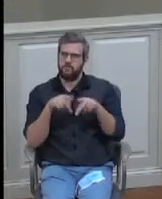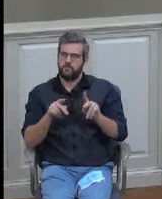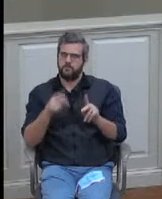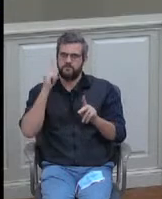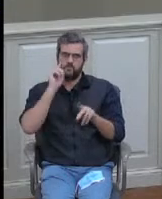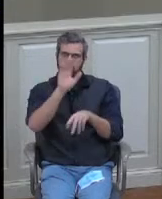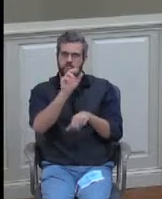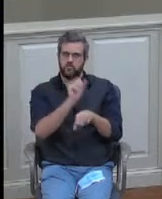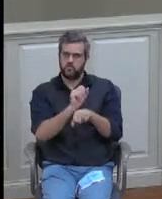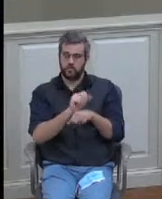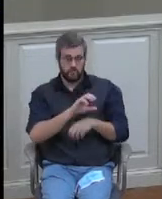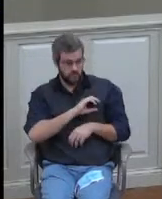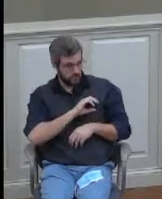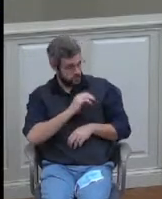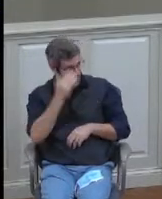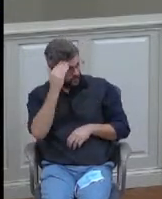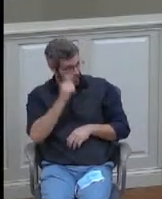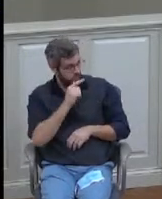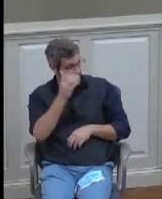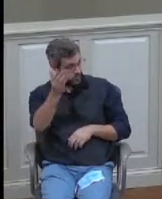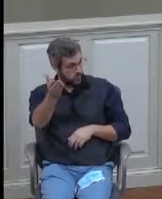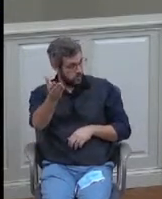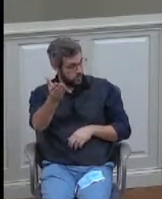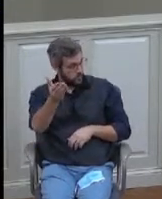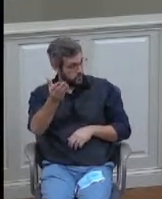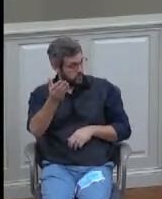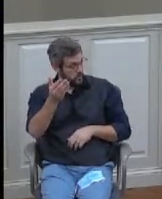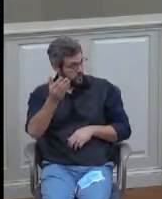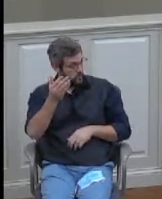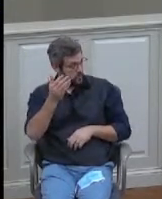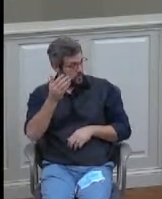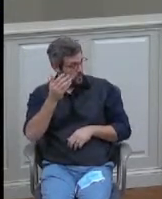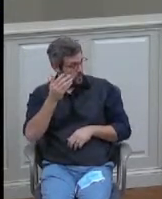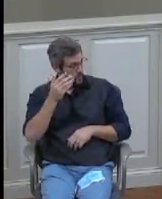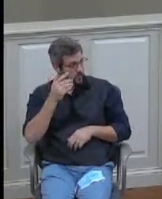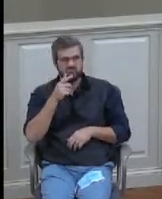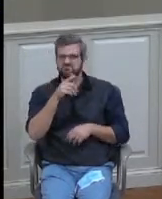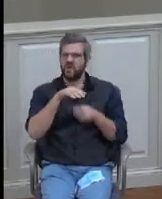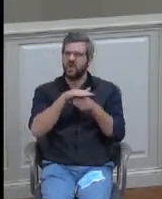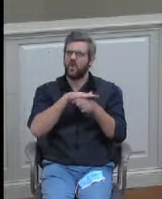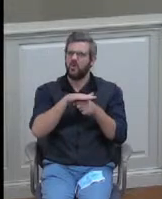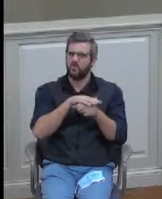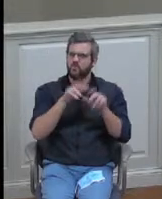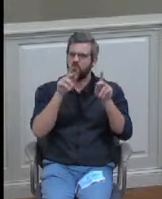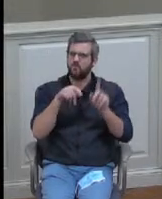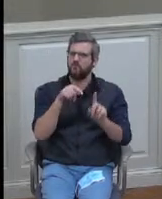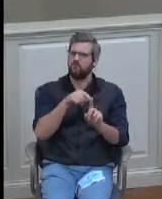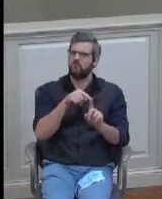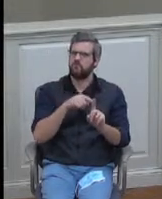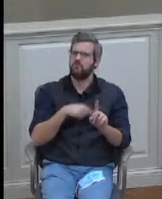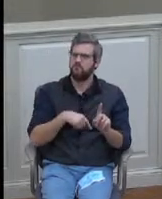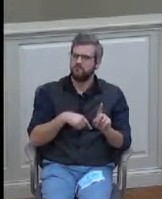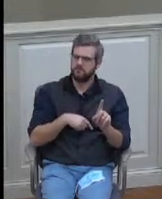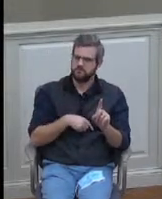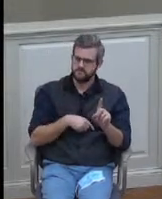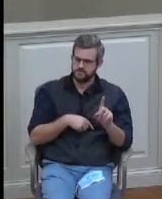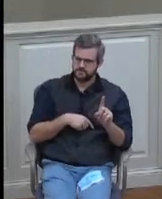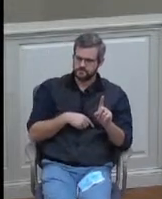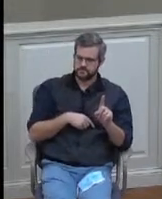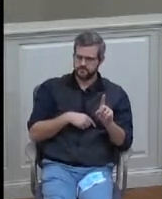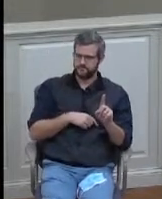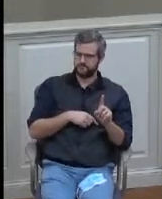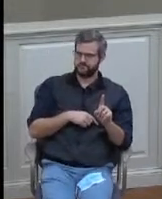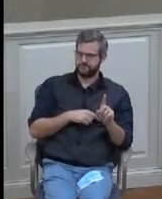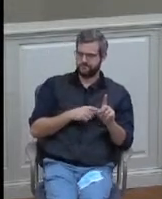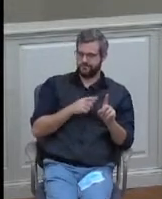the work. Do we know this person, or are they local, or? He is local. He works. This is extra work